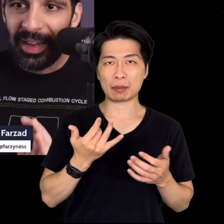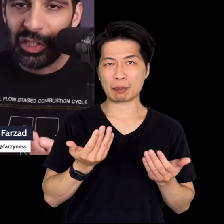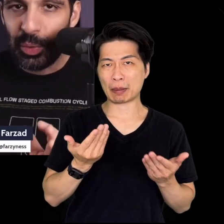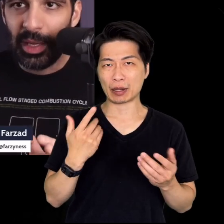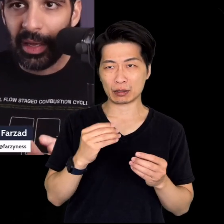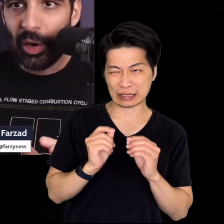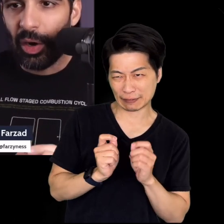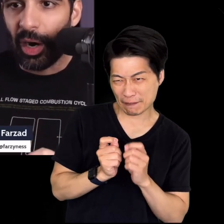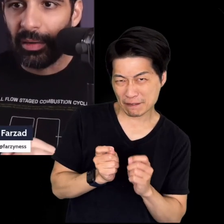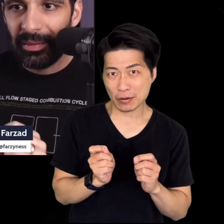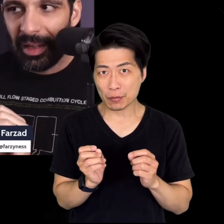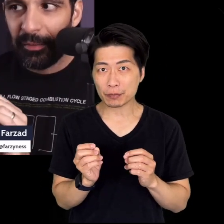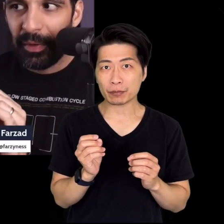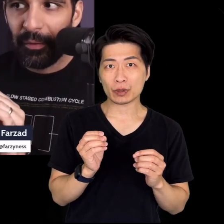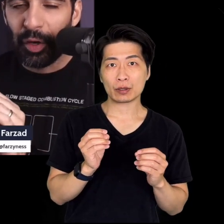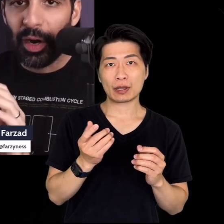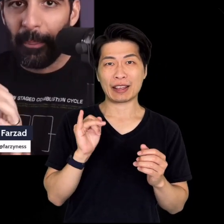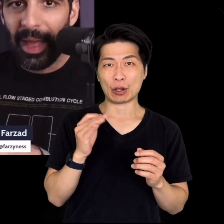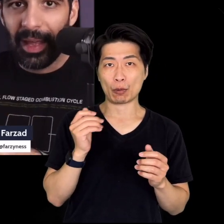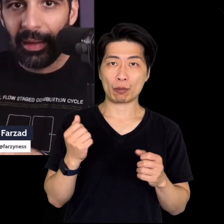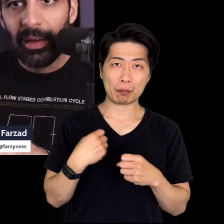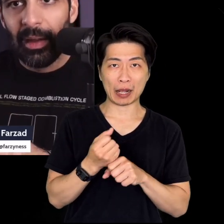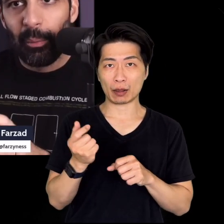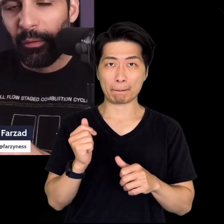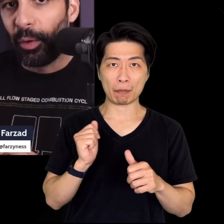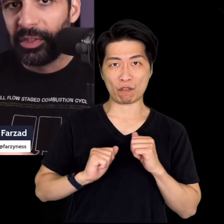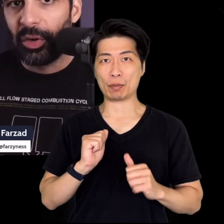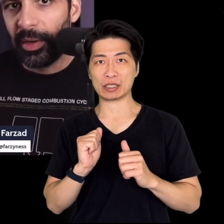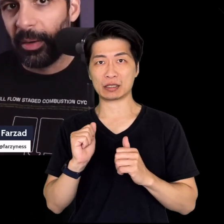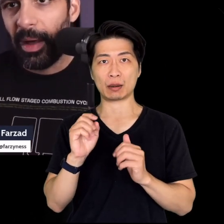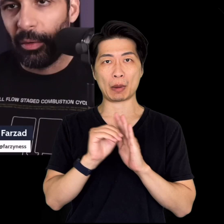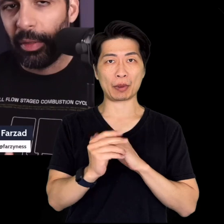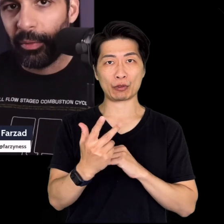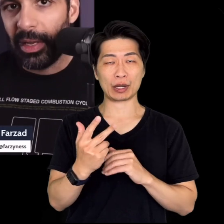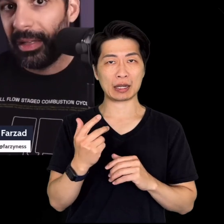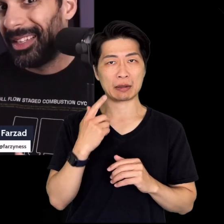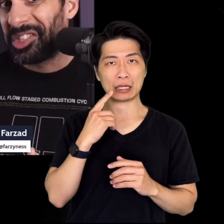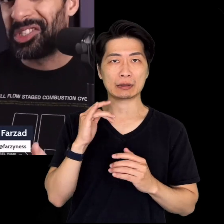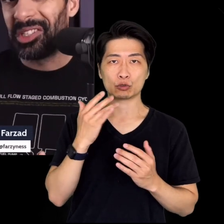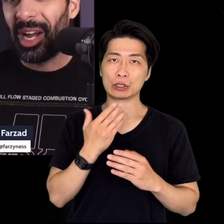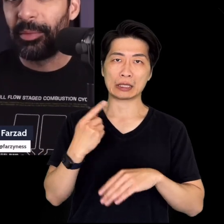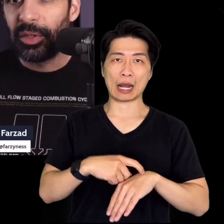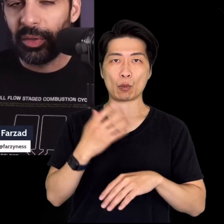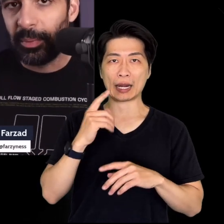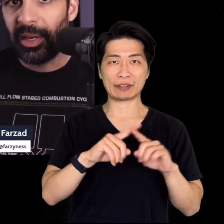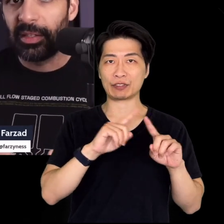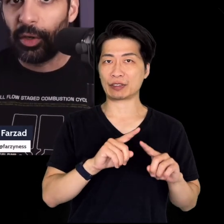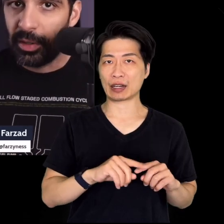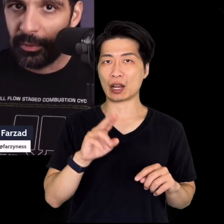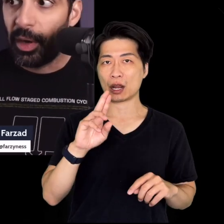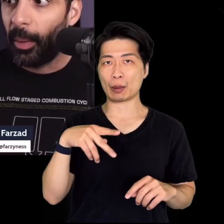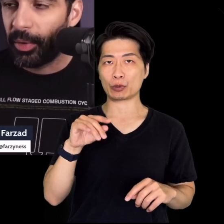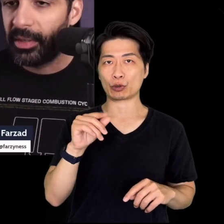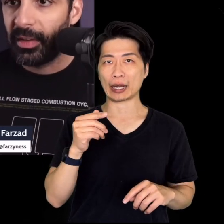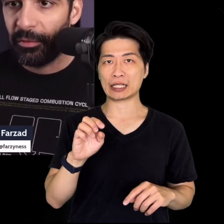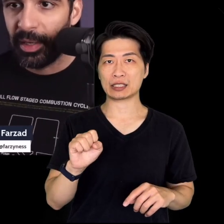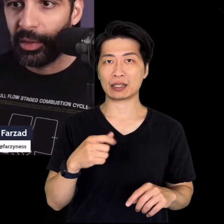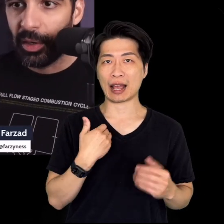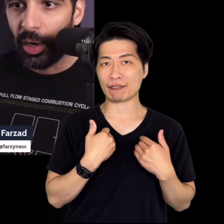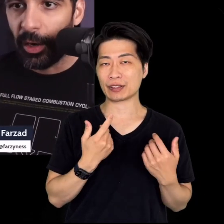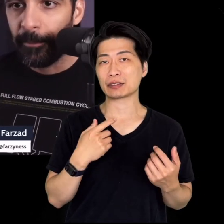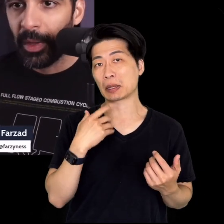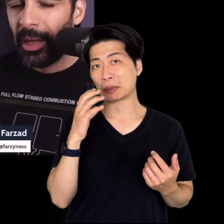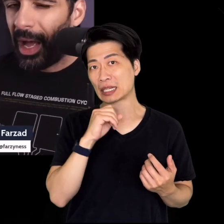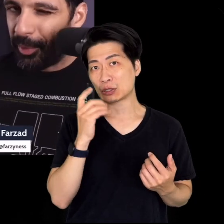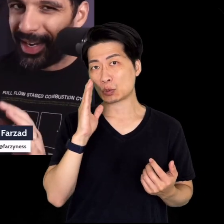probably fine-tuning the car. If they're going to make a performance-oriented Model 3, this is the time to do it because of all the different upgrades they've made to